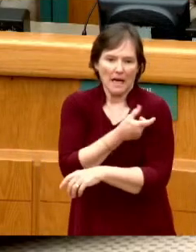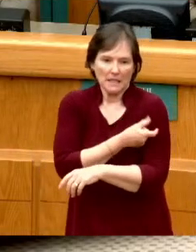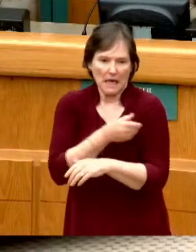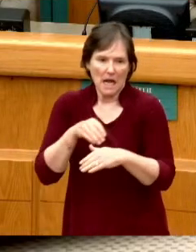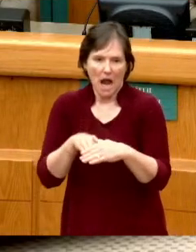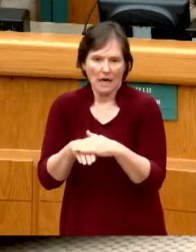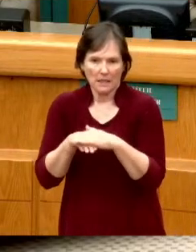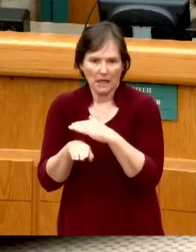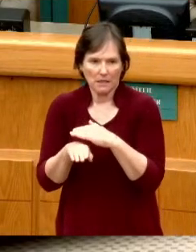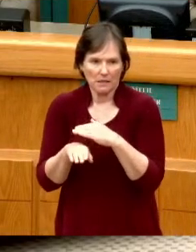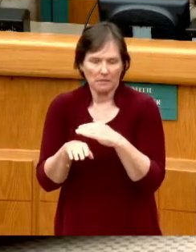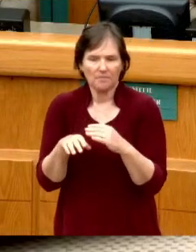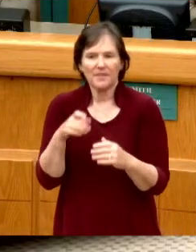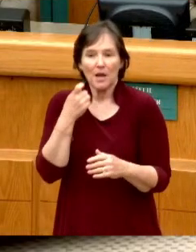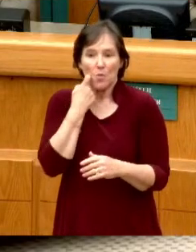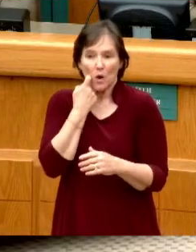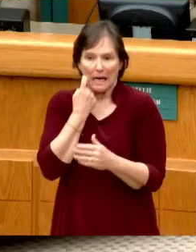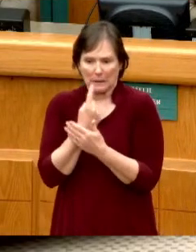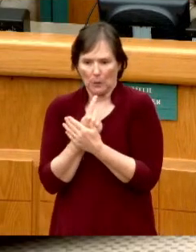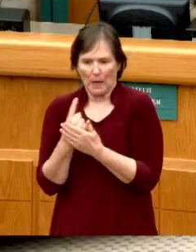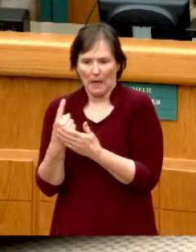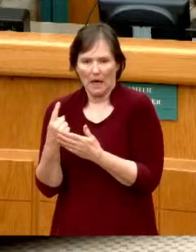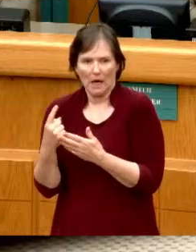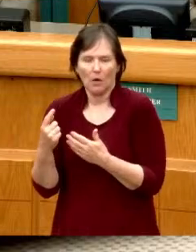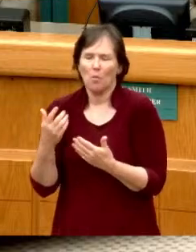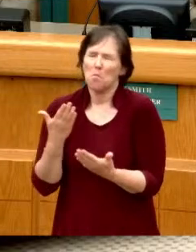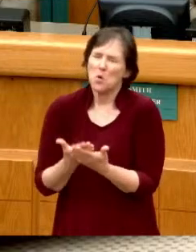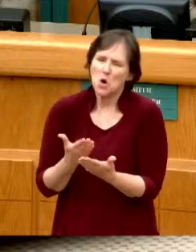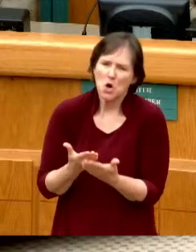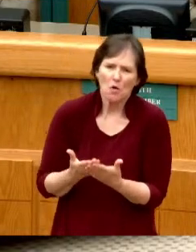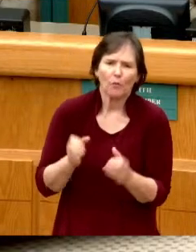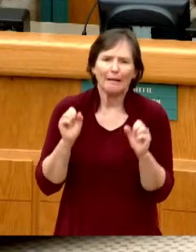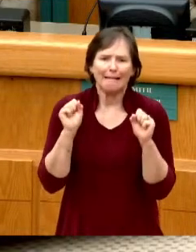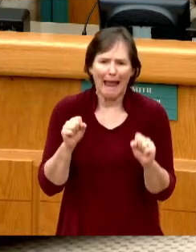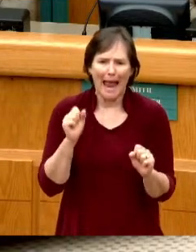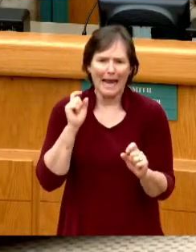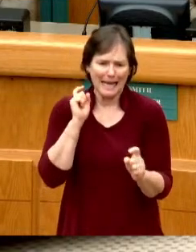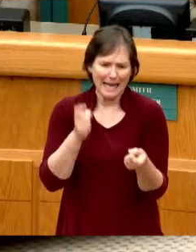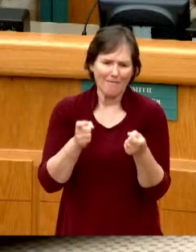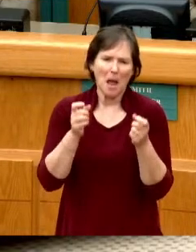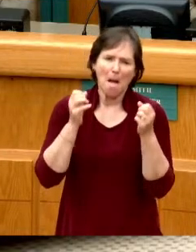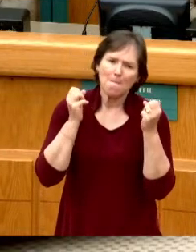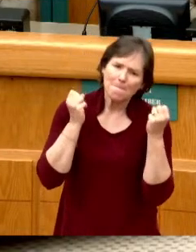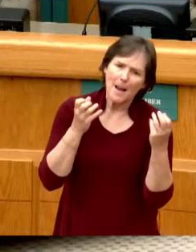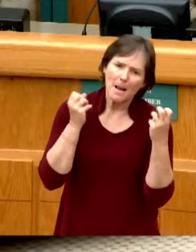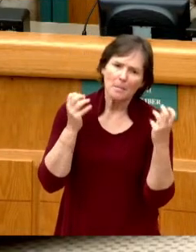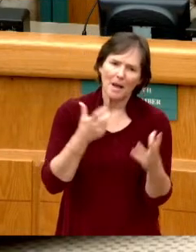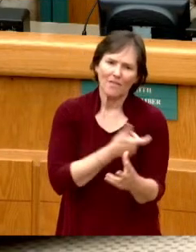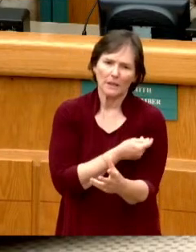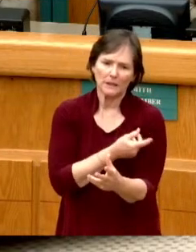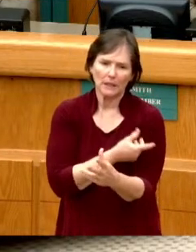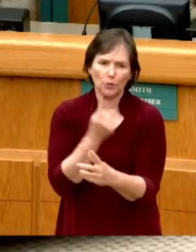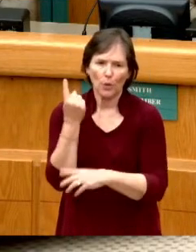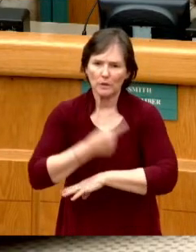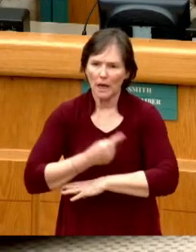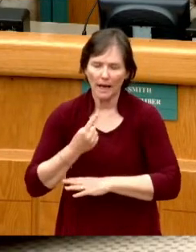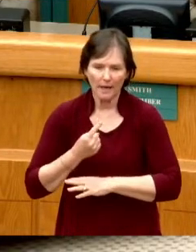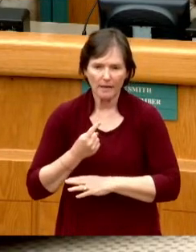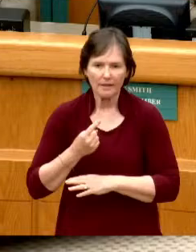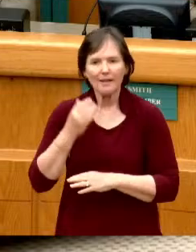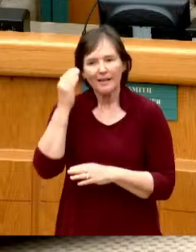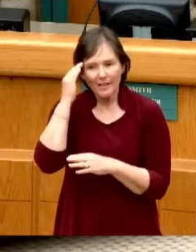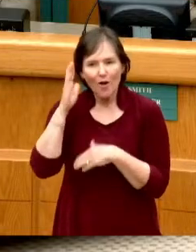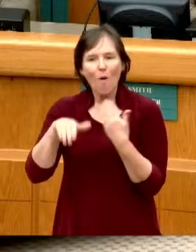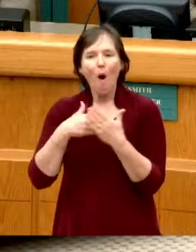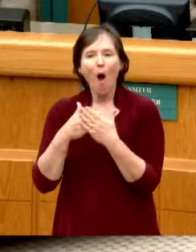the last week that we can deliver vaccines at our mega clinic in volume. And I know that all of the plans that are in the works, from